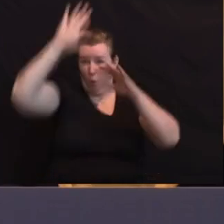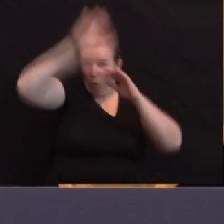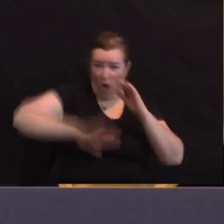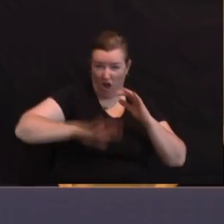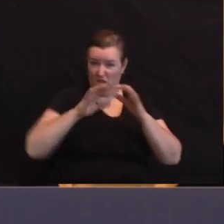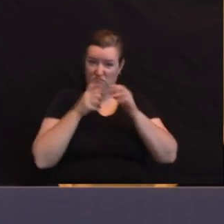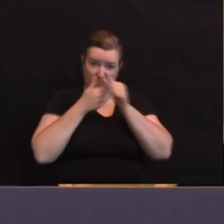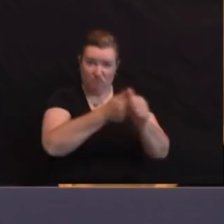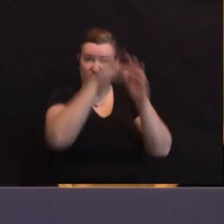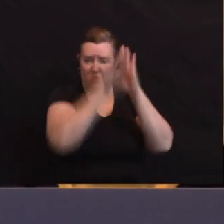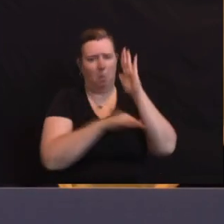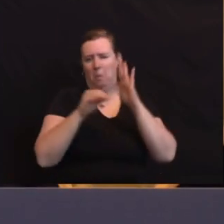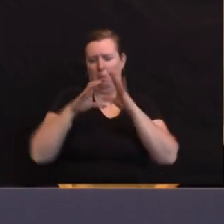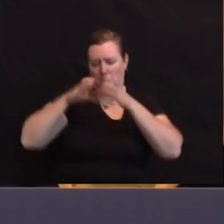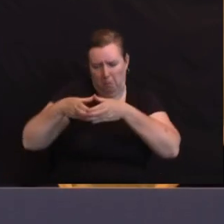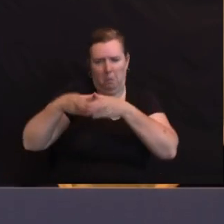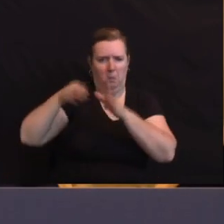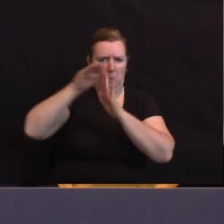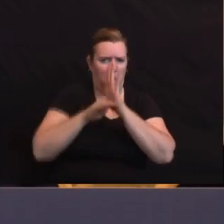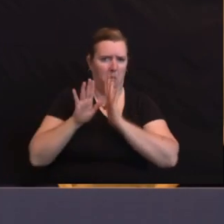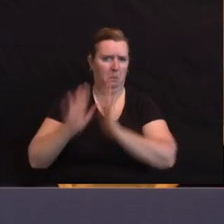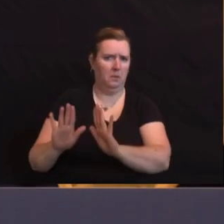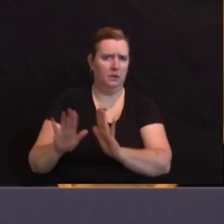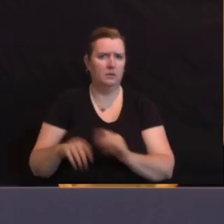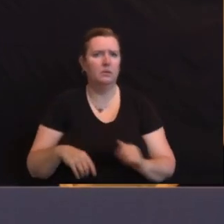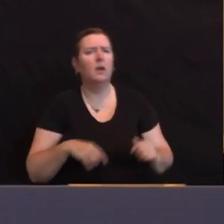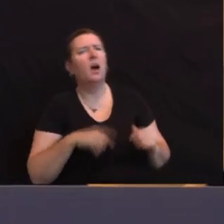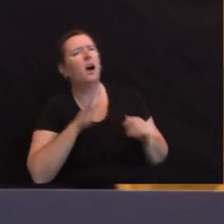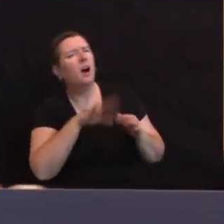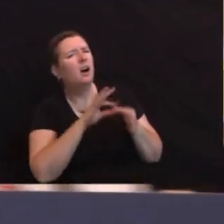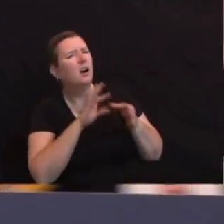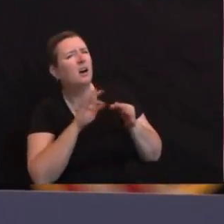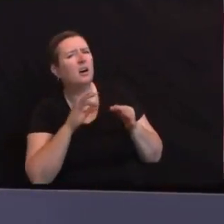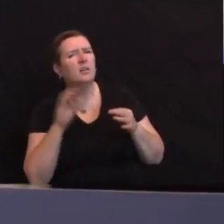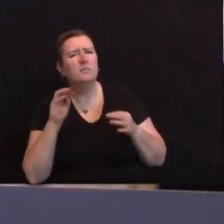Is this, can we get Ed to weigh in on that?